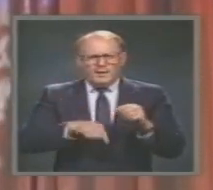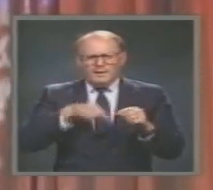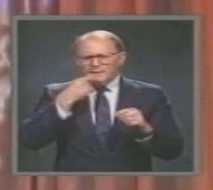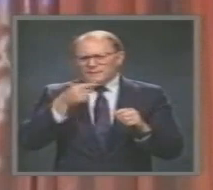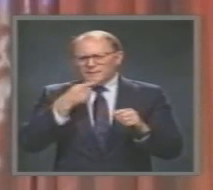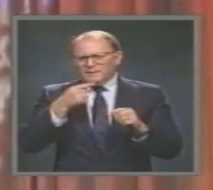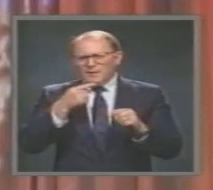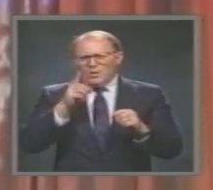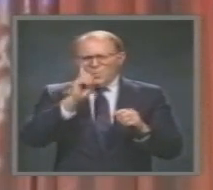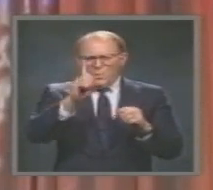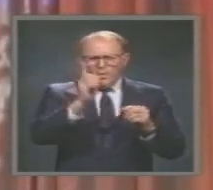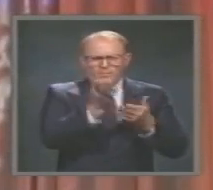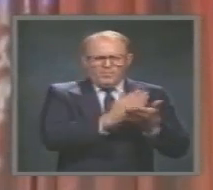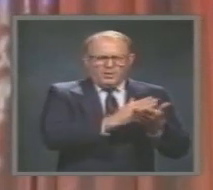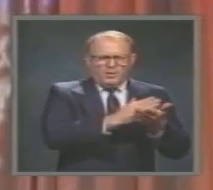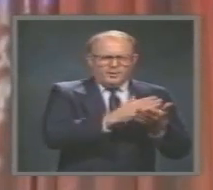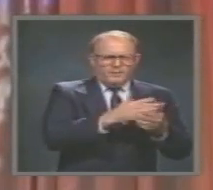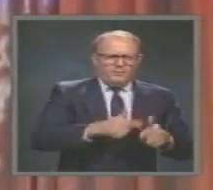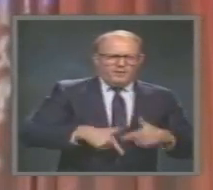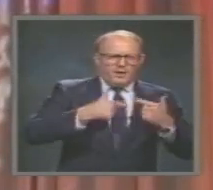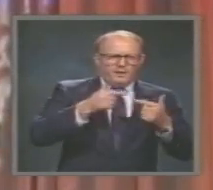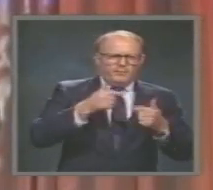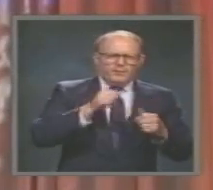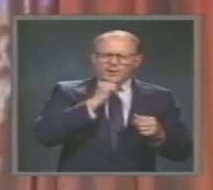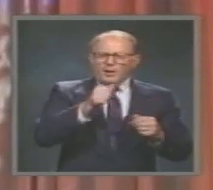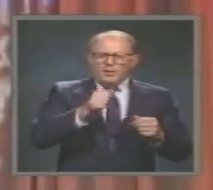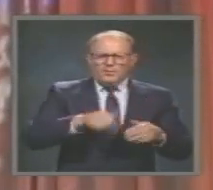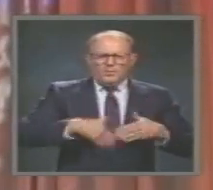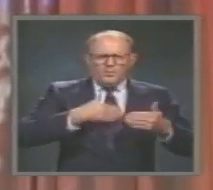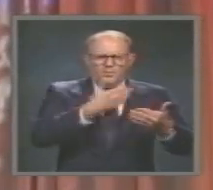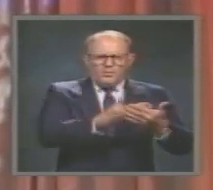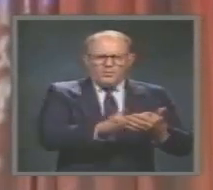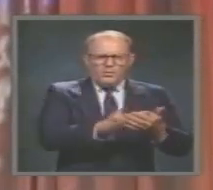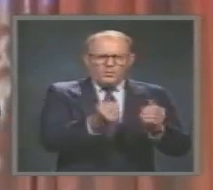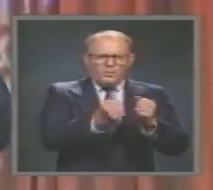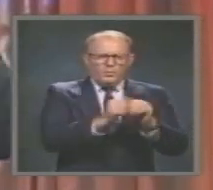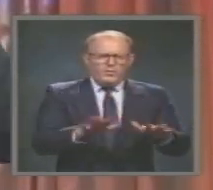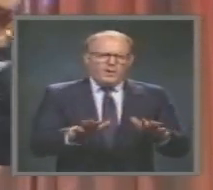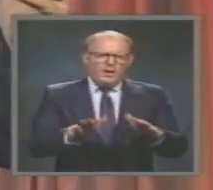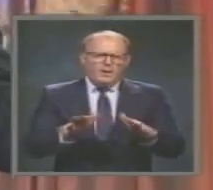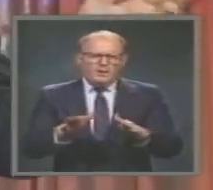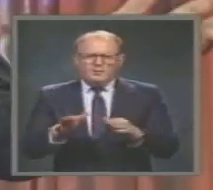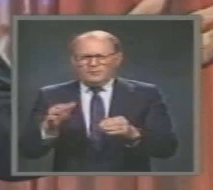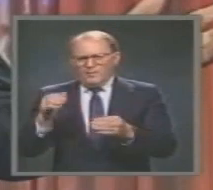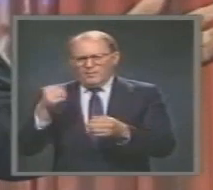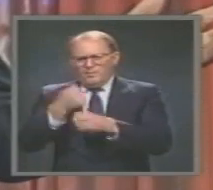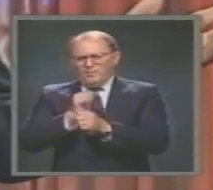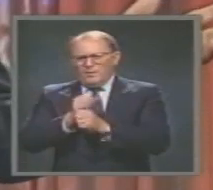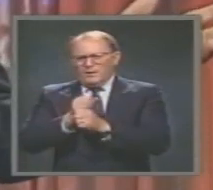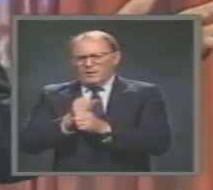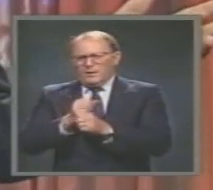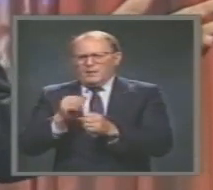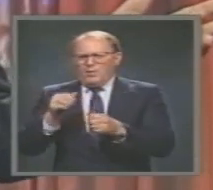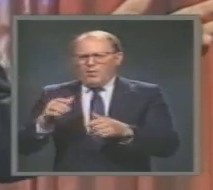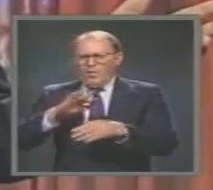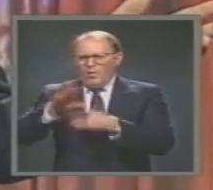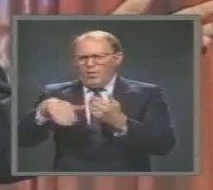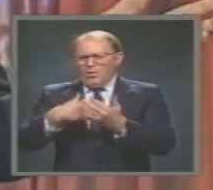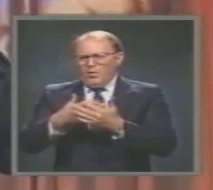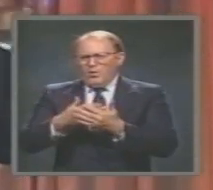category of human life, the unborn, without diminishing the value of all human